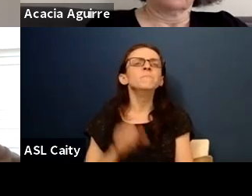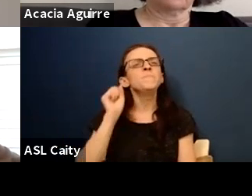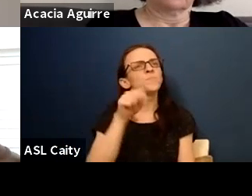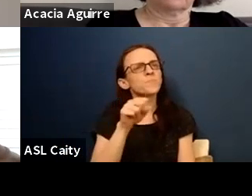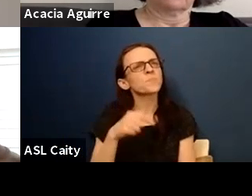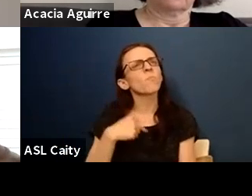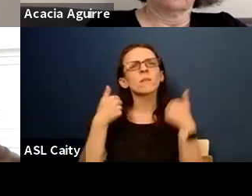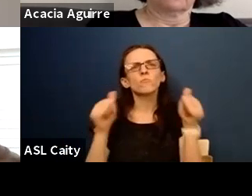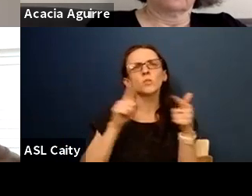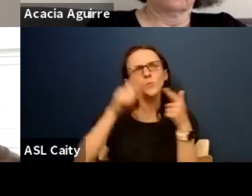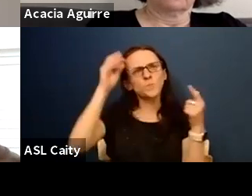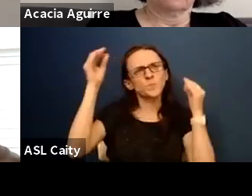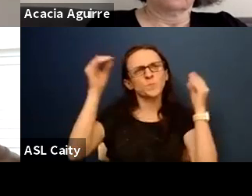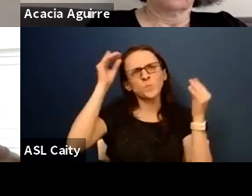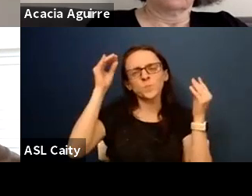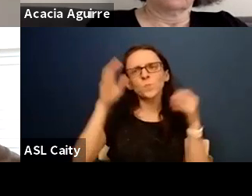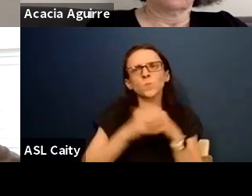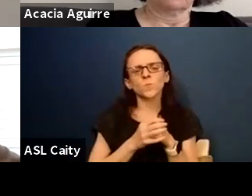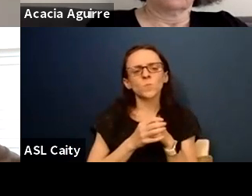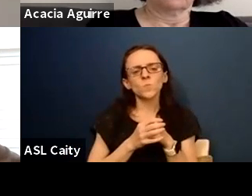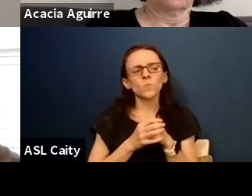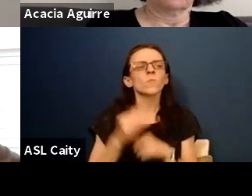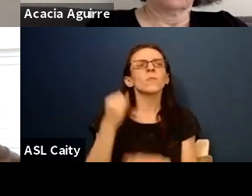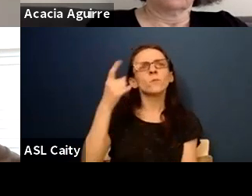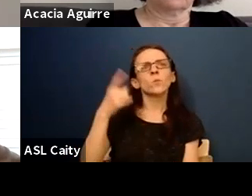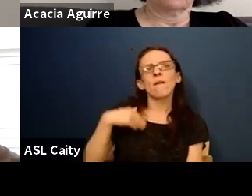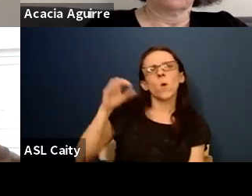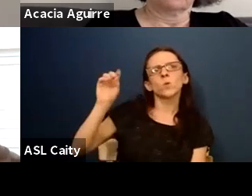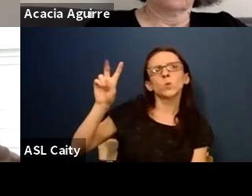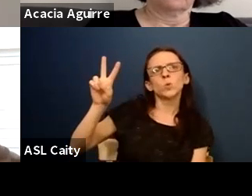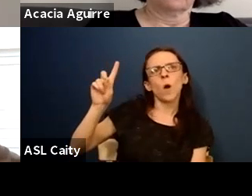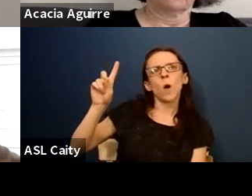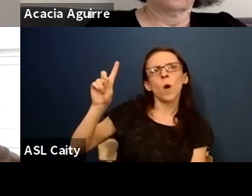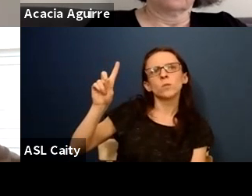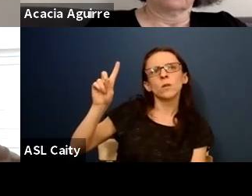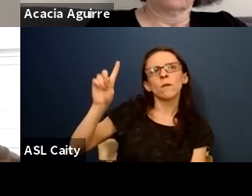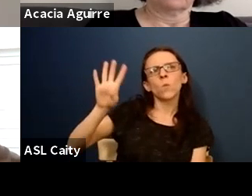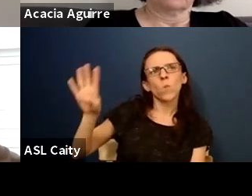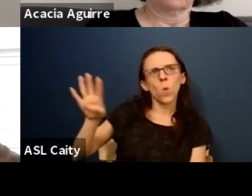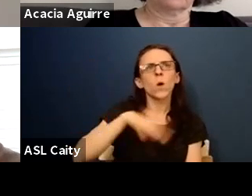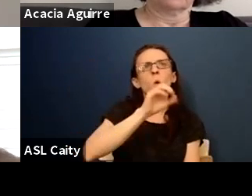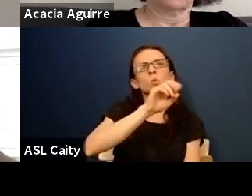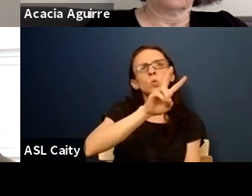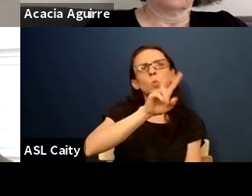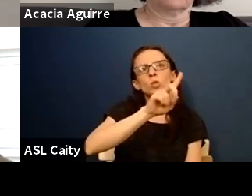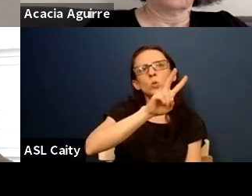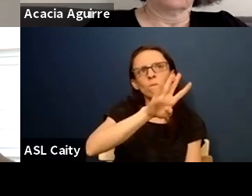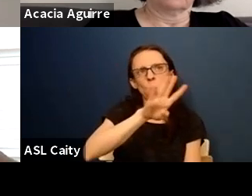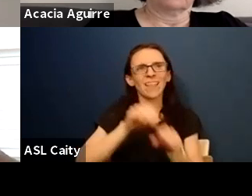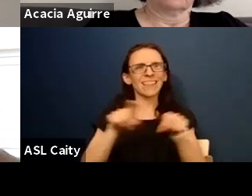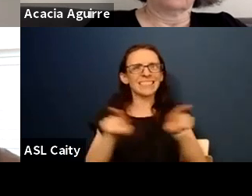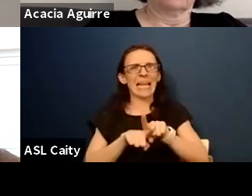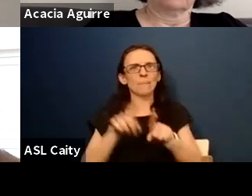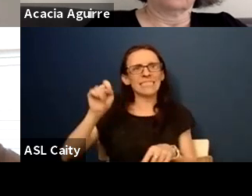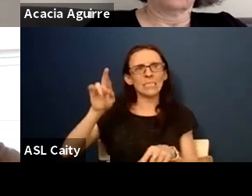mind. If you had 02114 competing with 02124 in the same tier, what